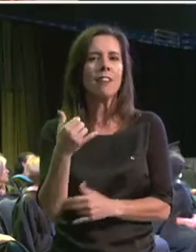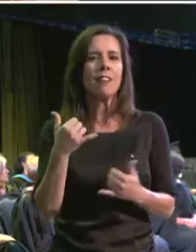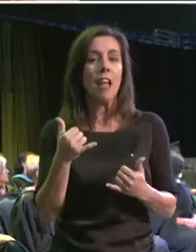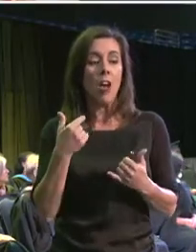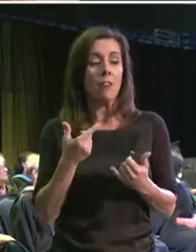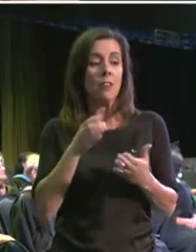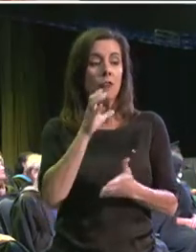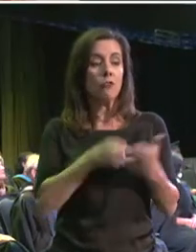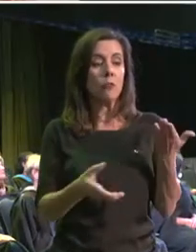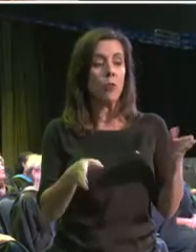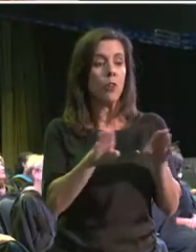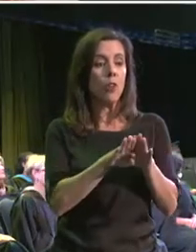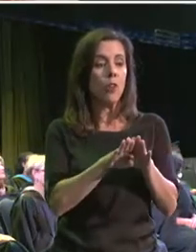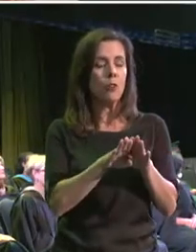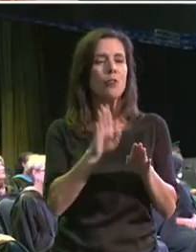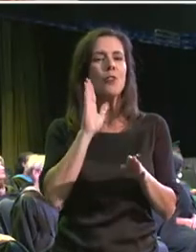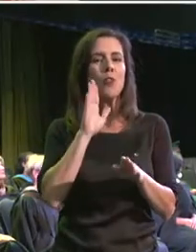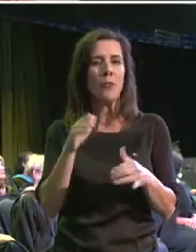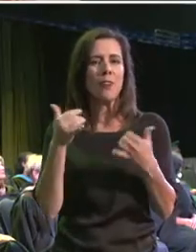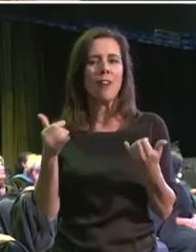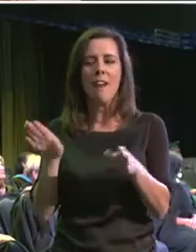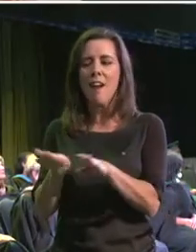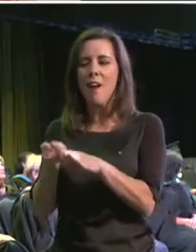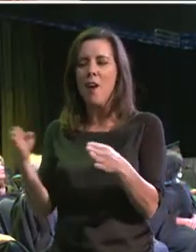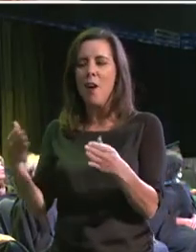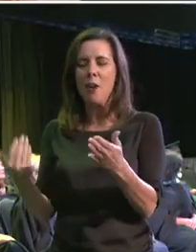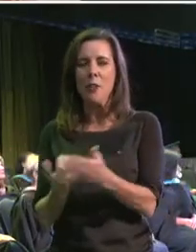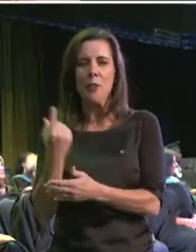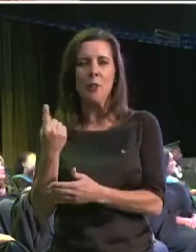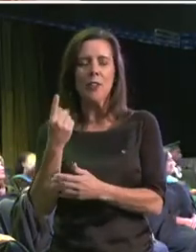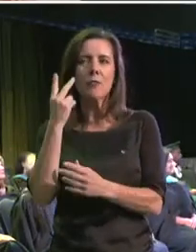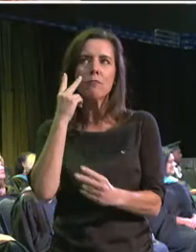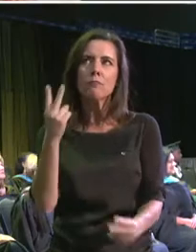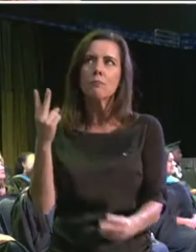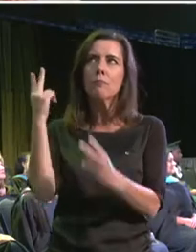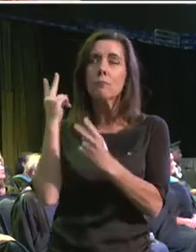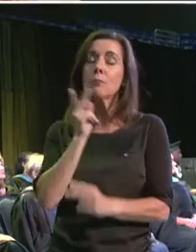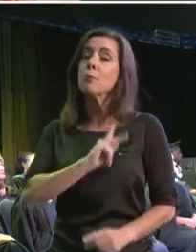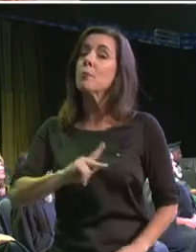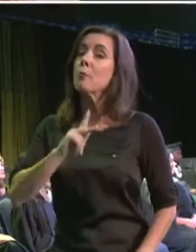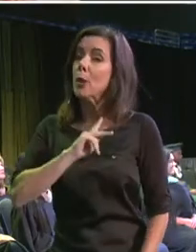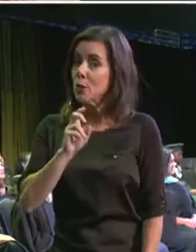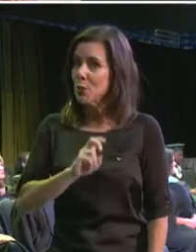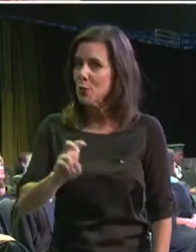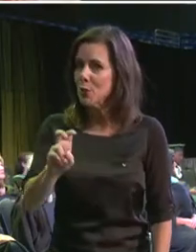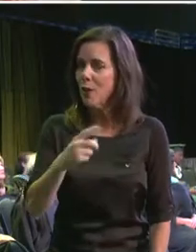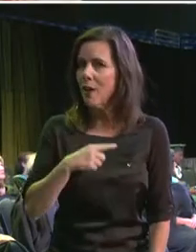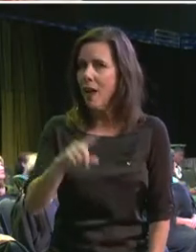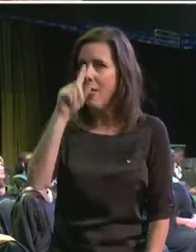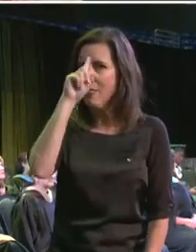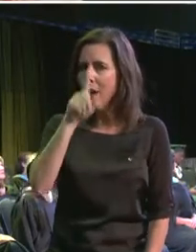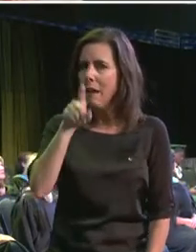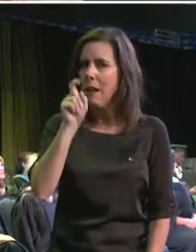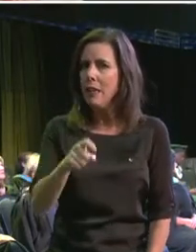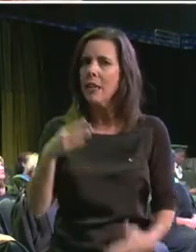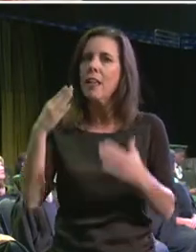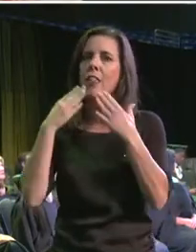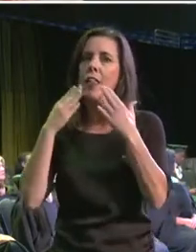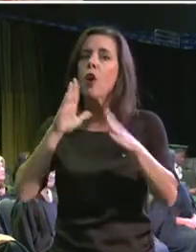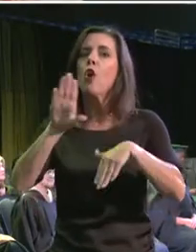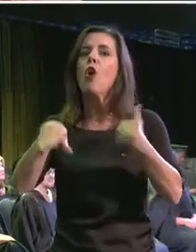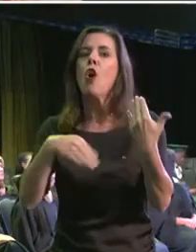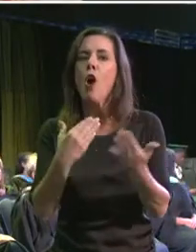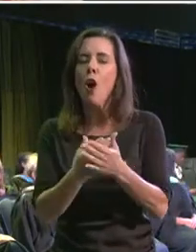chapter closes, one soon begins. As I reflected on my personal journey here, I found it necessary to thank